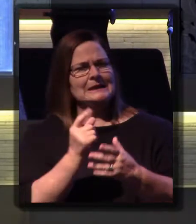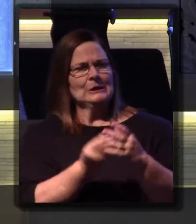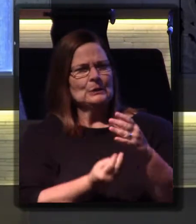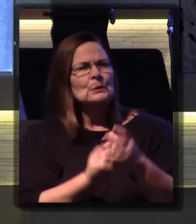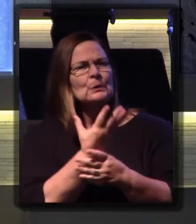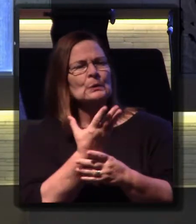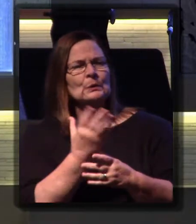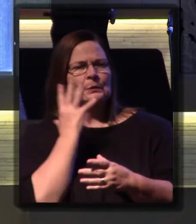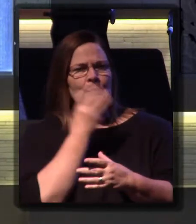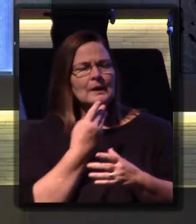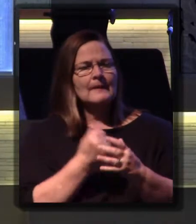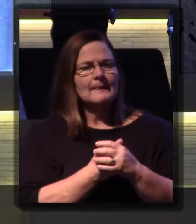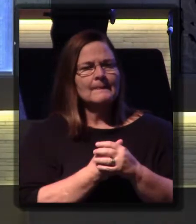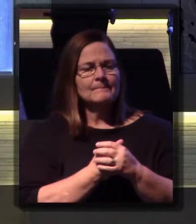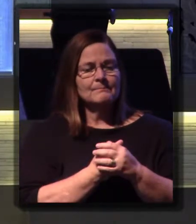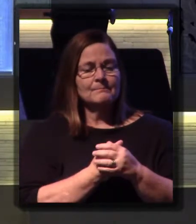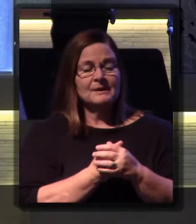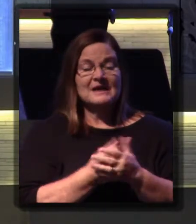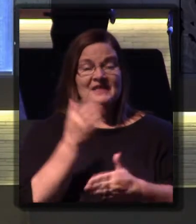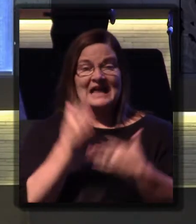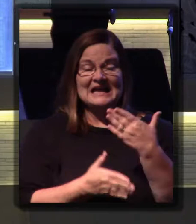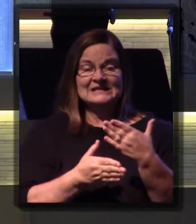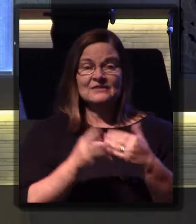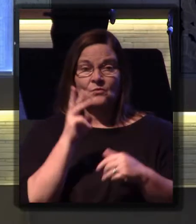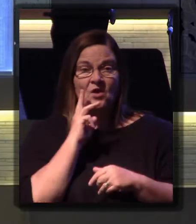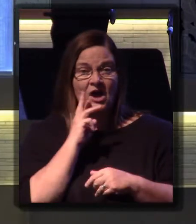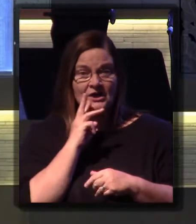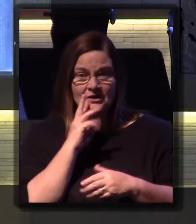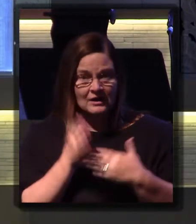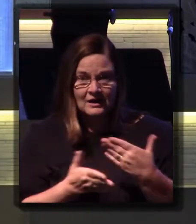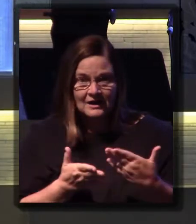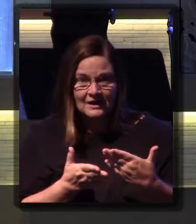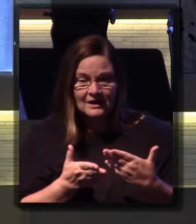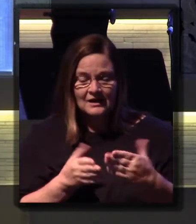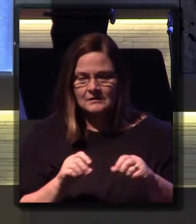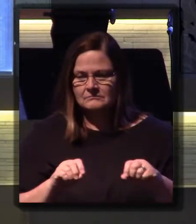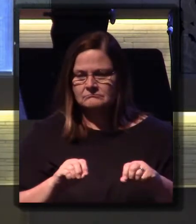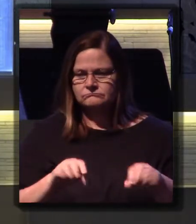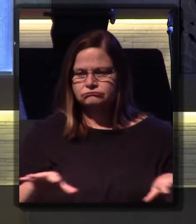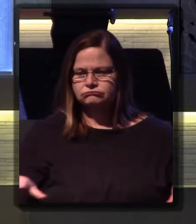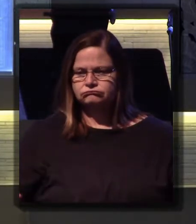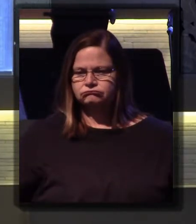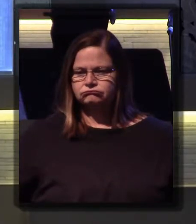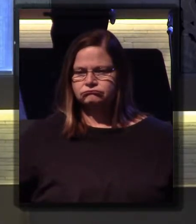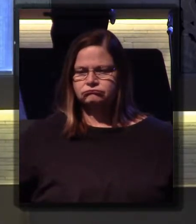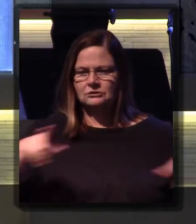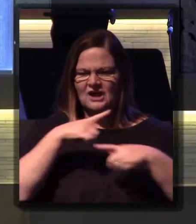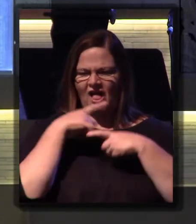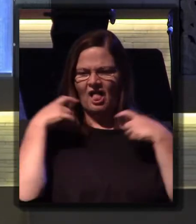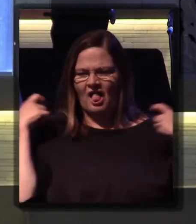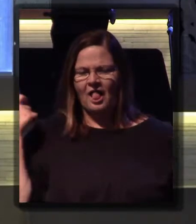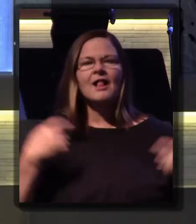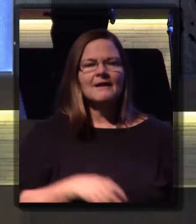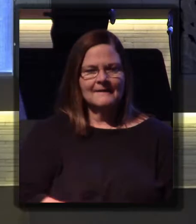grow crops. And it's lush and green, like you wouldn't believe. But at the end of the canal, at the